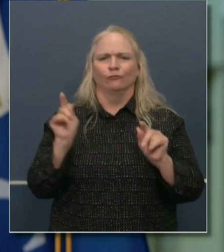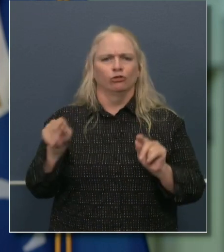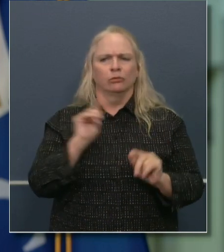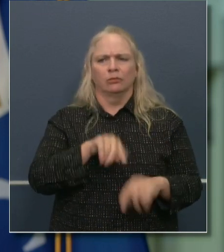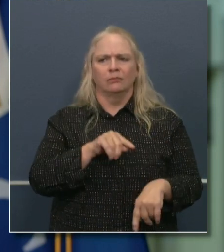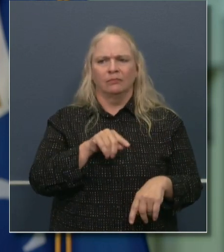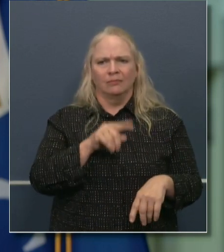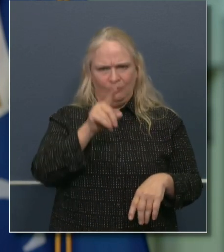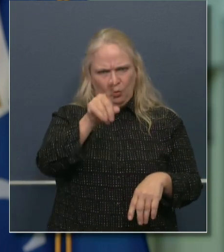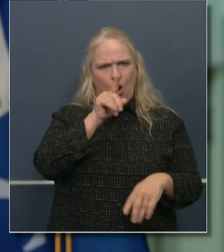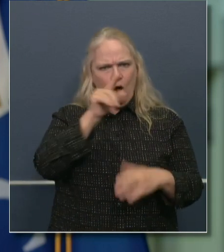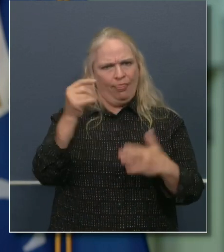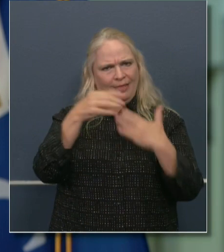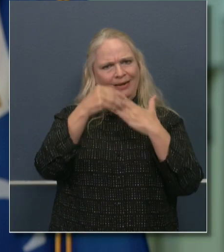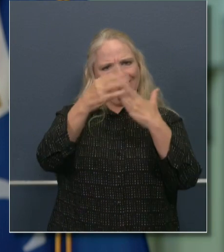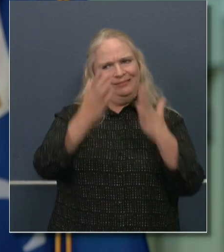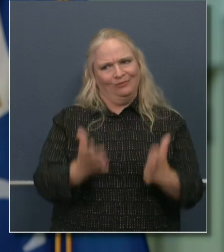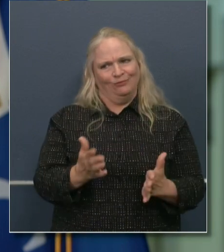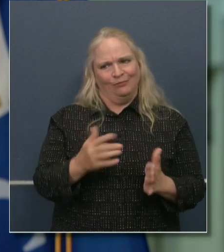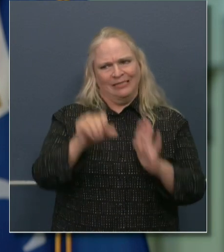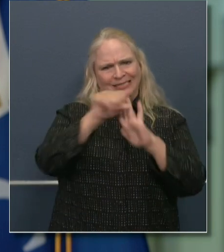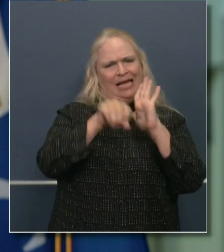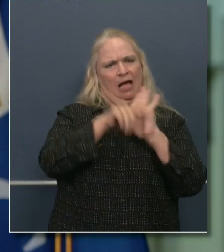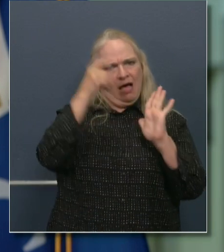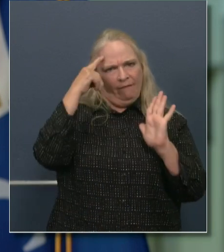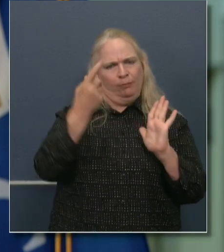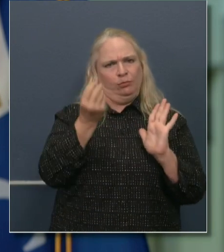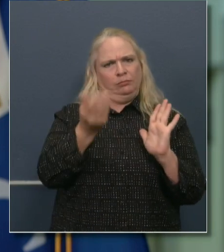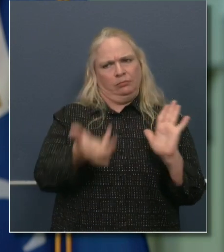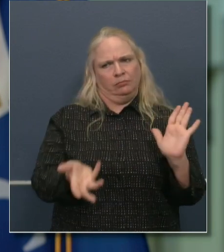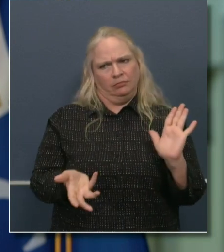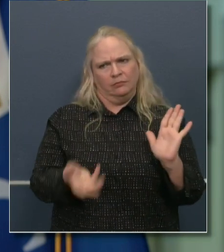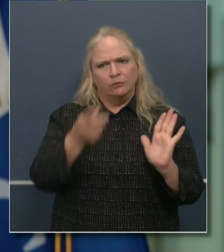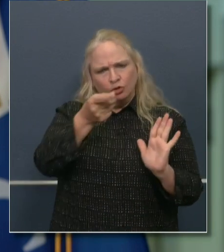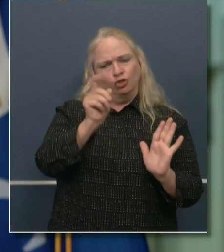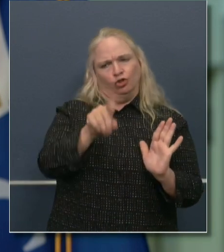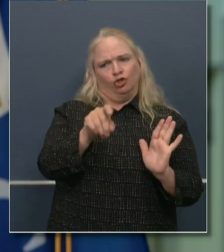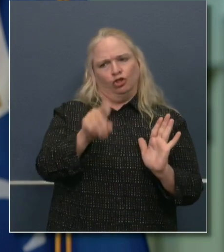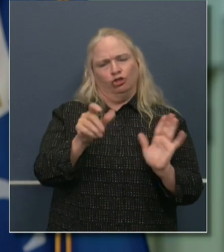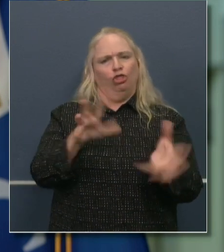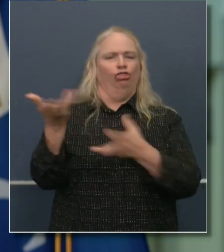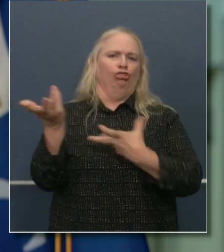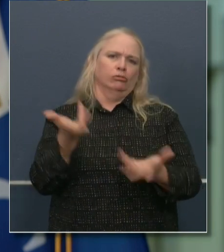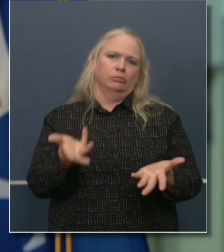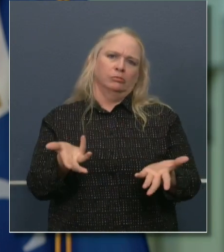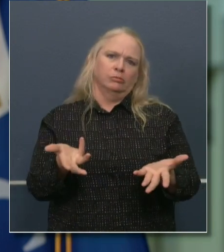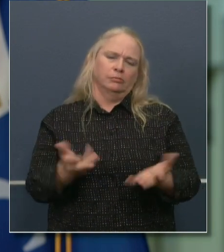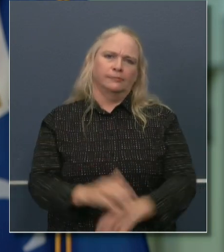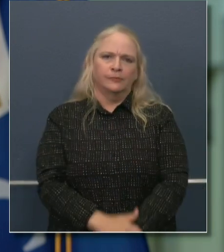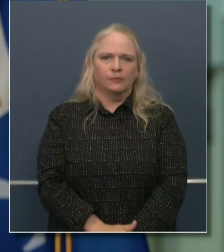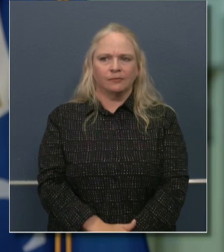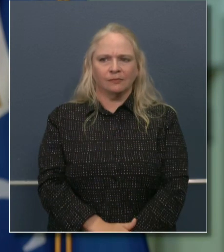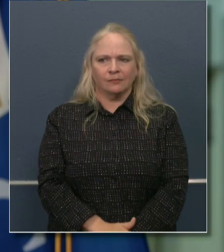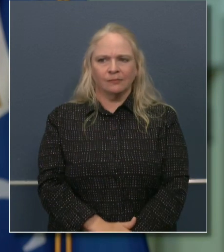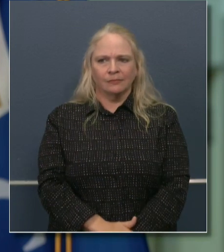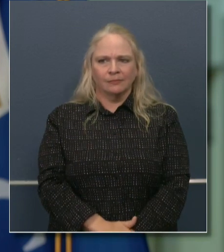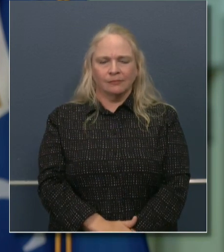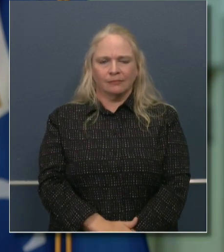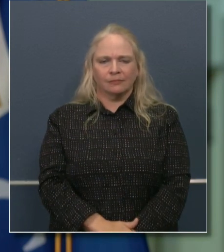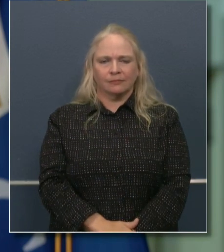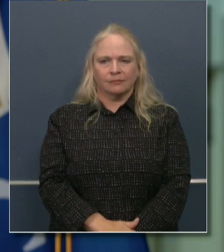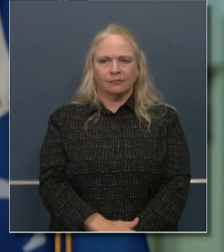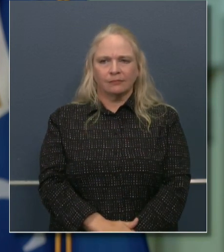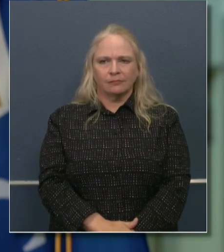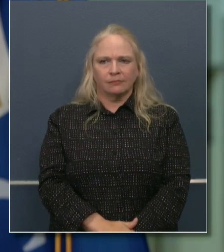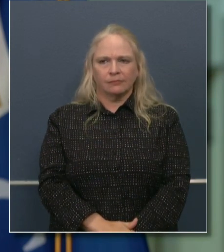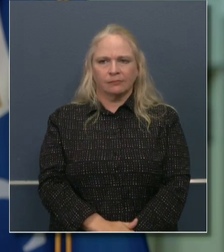of this state. Okay. Things seem to be going in the wrong direction. How do we turn it back around? Okay. So Alameda County